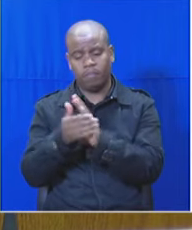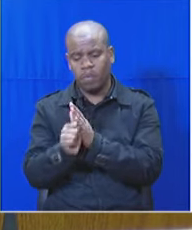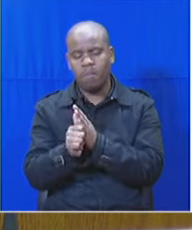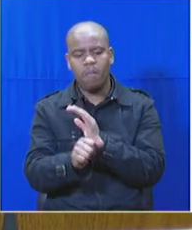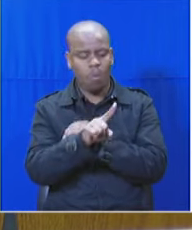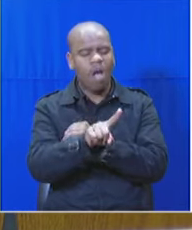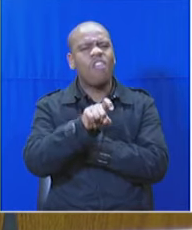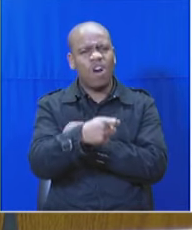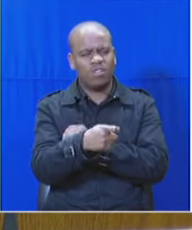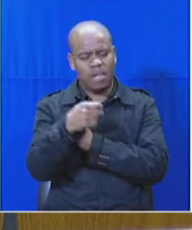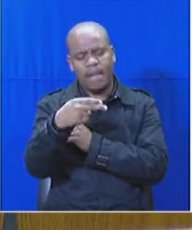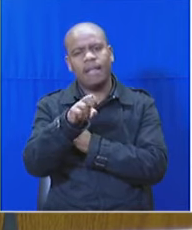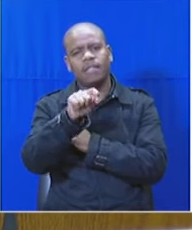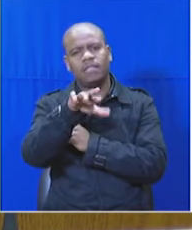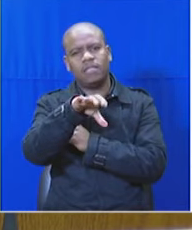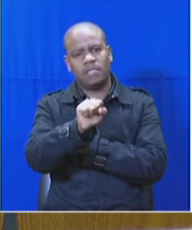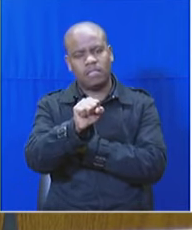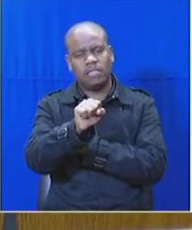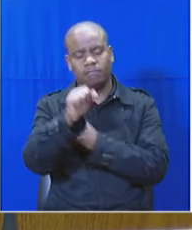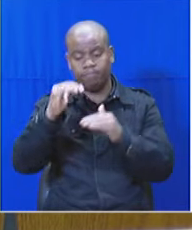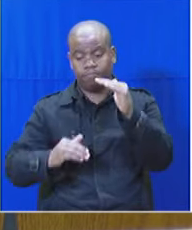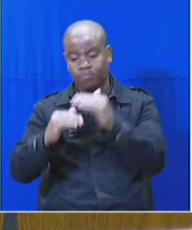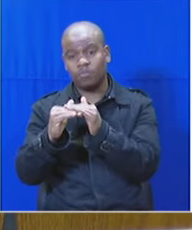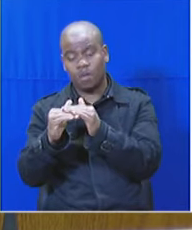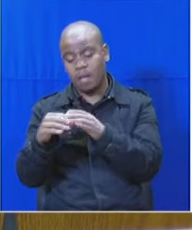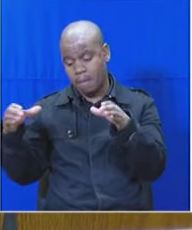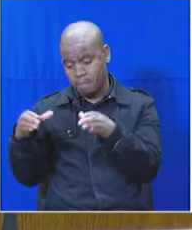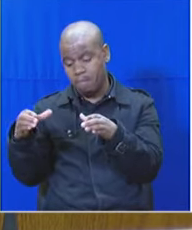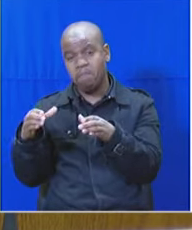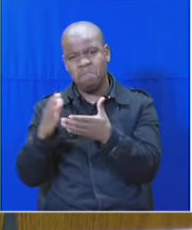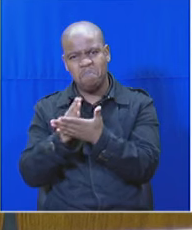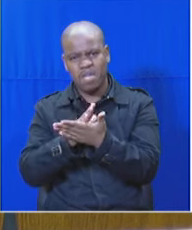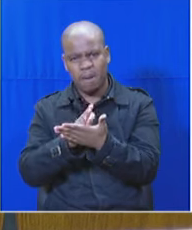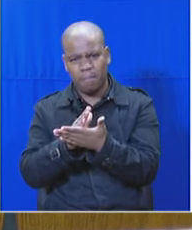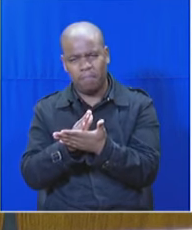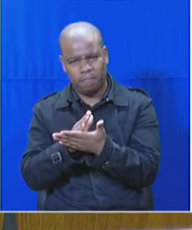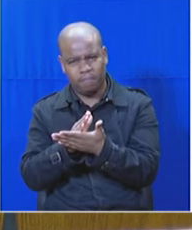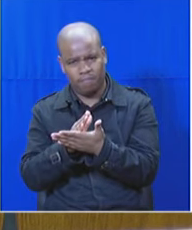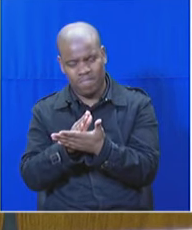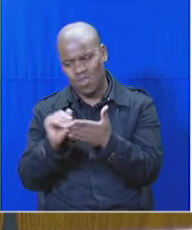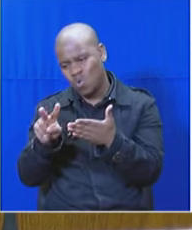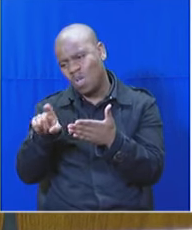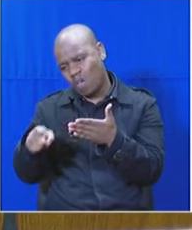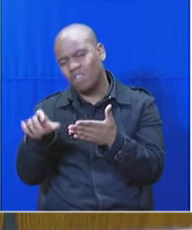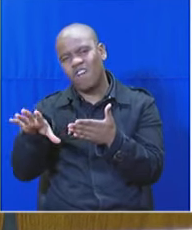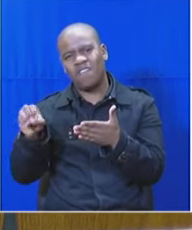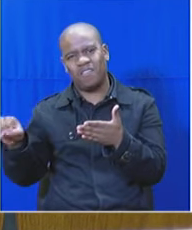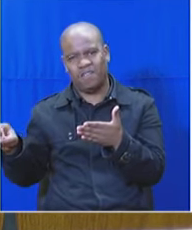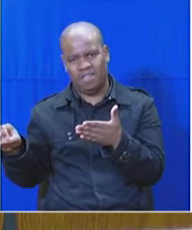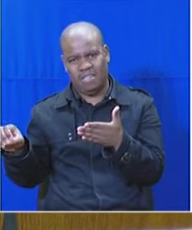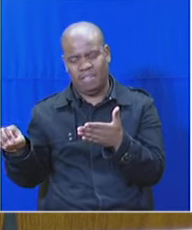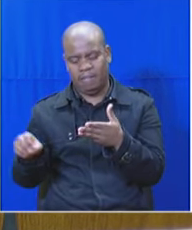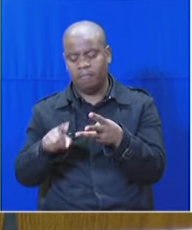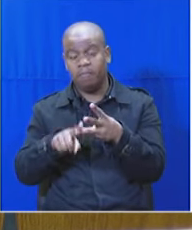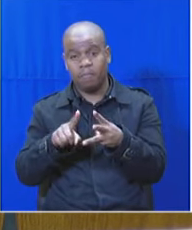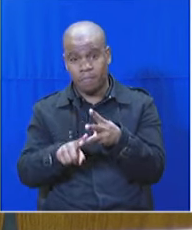1,000 hectares. The ceiling for a medium-scale viable commercial farm should be 2,500 hectares.